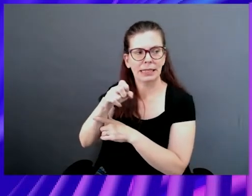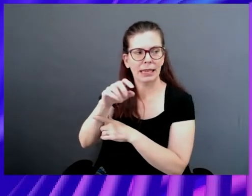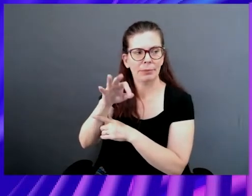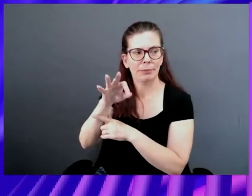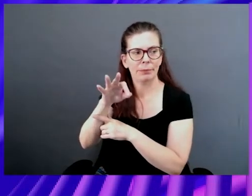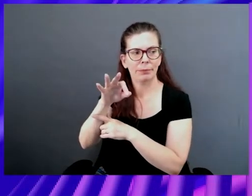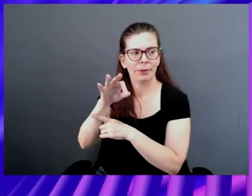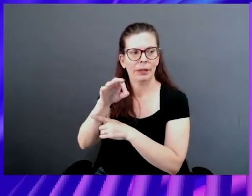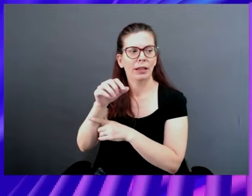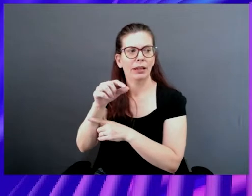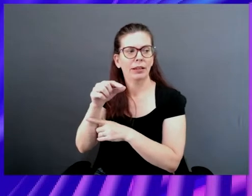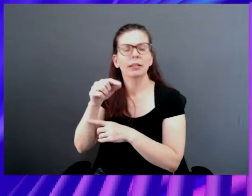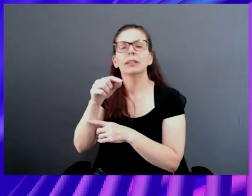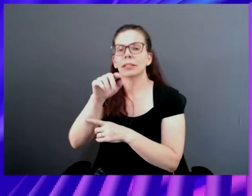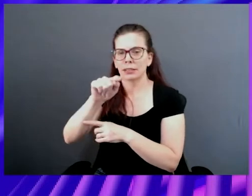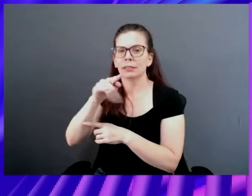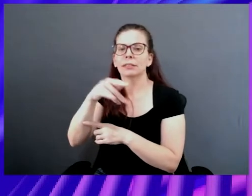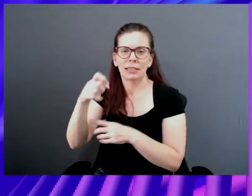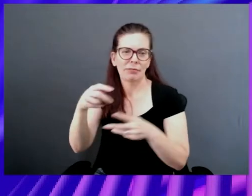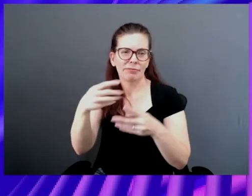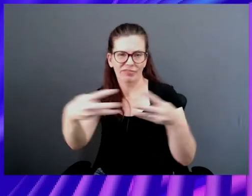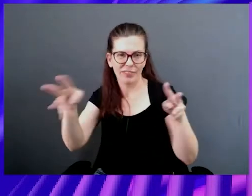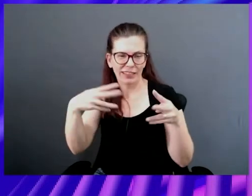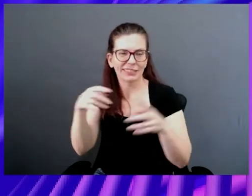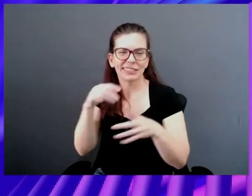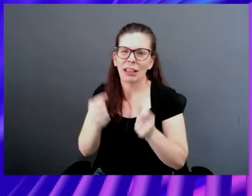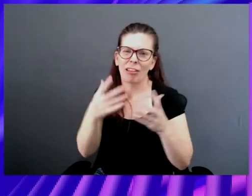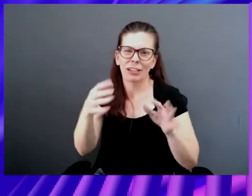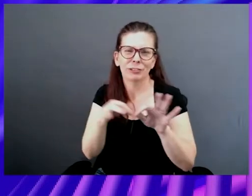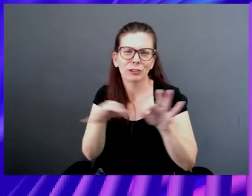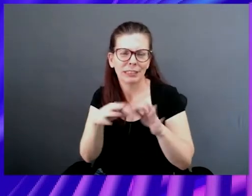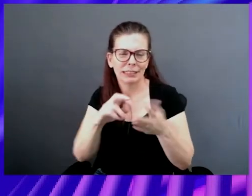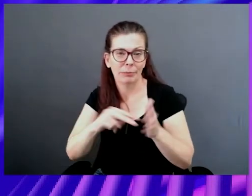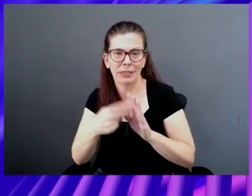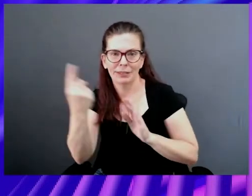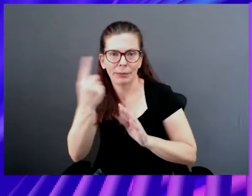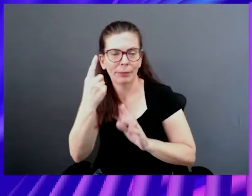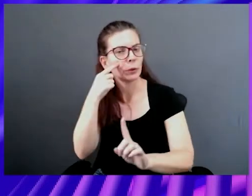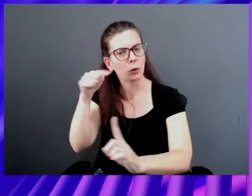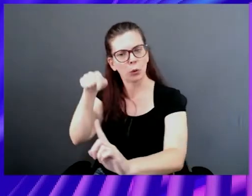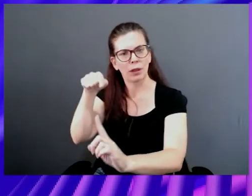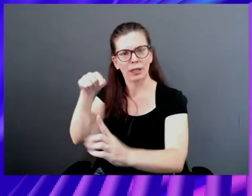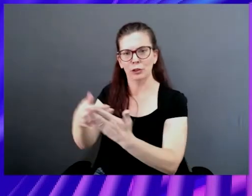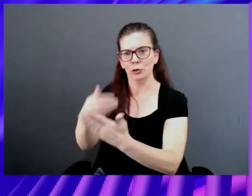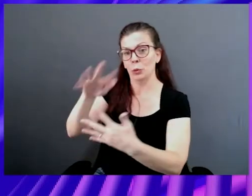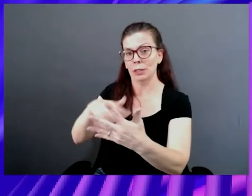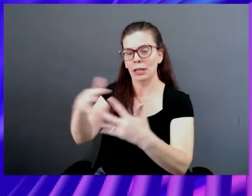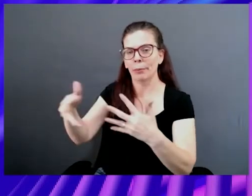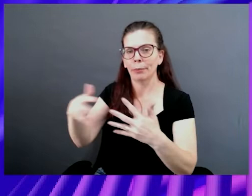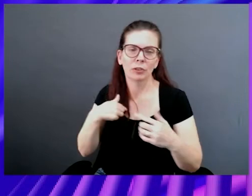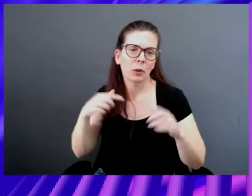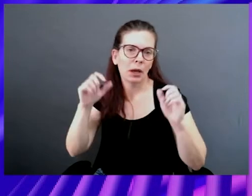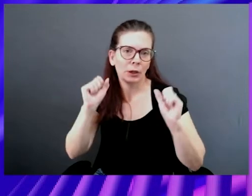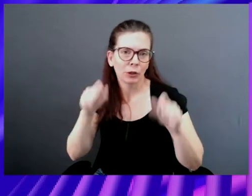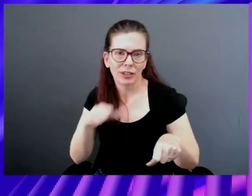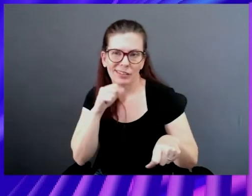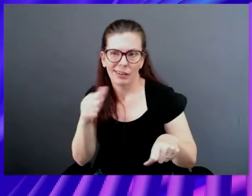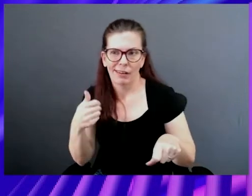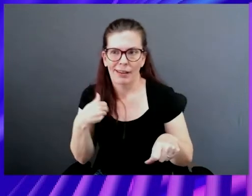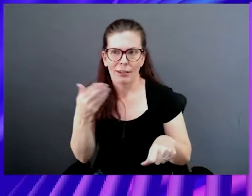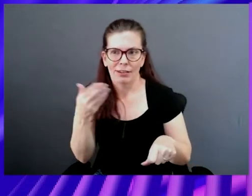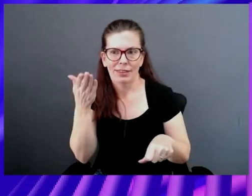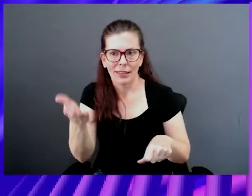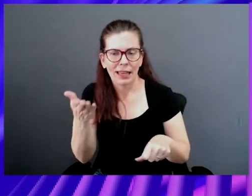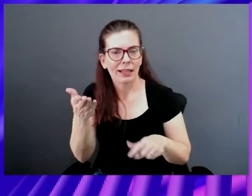obviously a lot of strings mean something, right? In this case, we know this is a Dynamo table, right? So I could not have this and it'd just be a text box